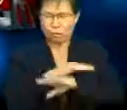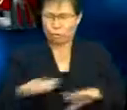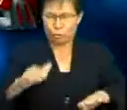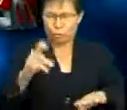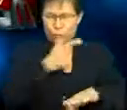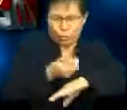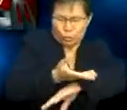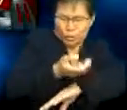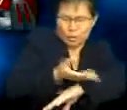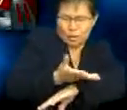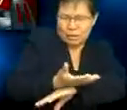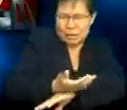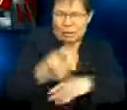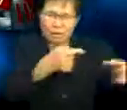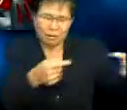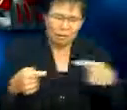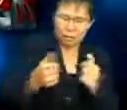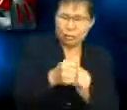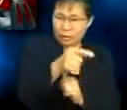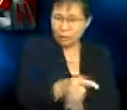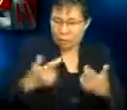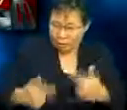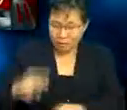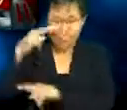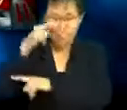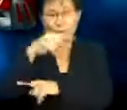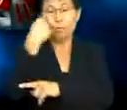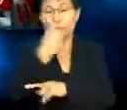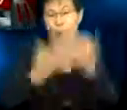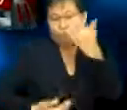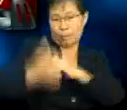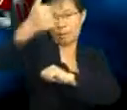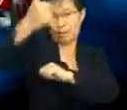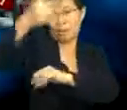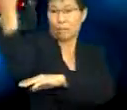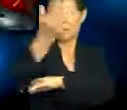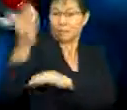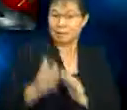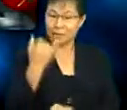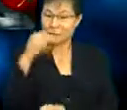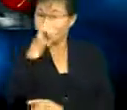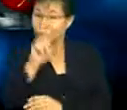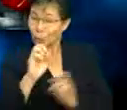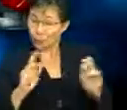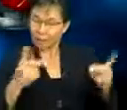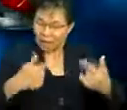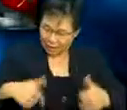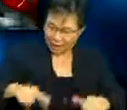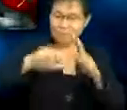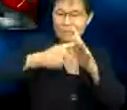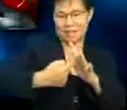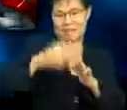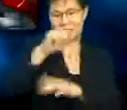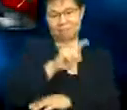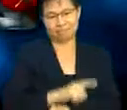Okay. I don't want to waste any more time arguing with you. Let's see who the best presenter is.